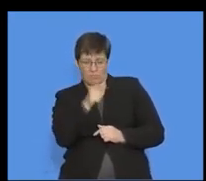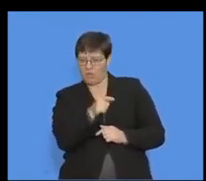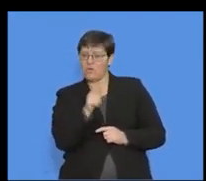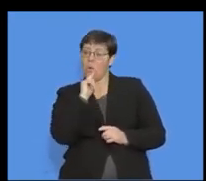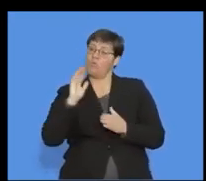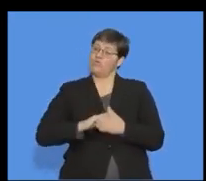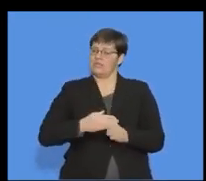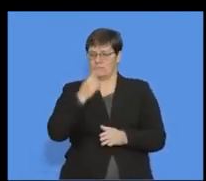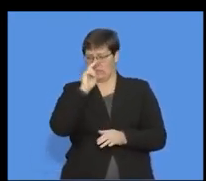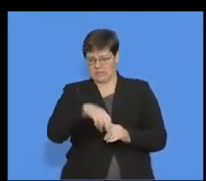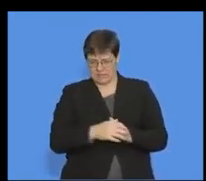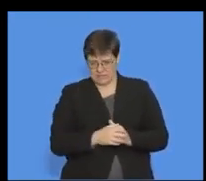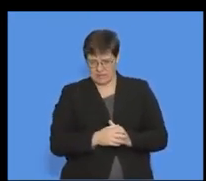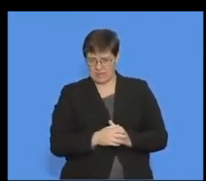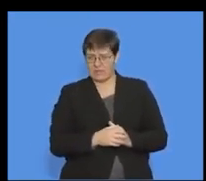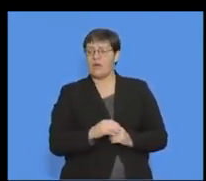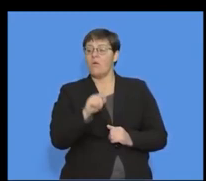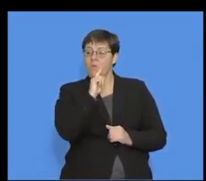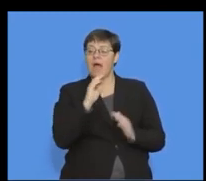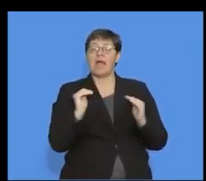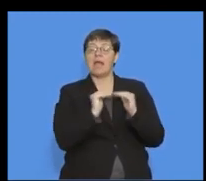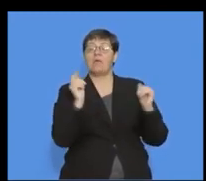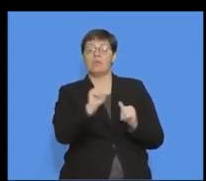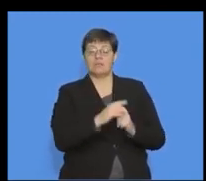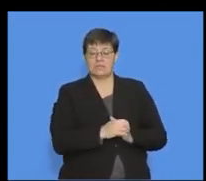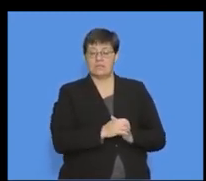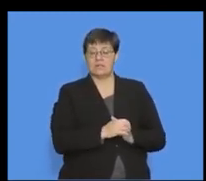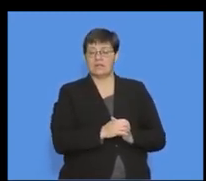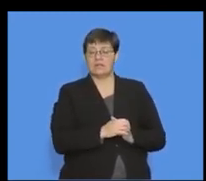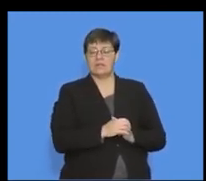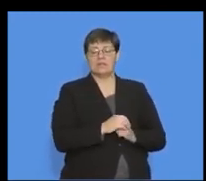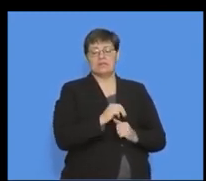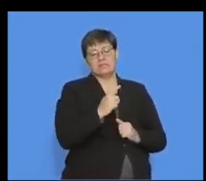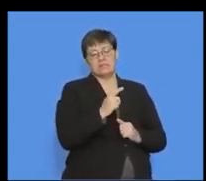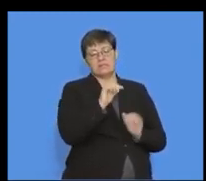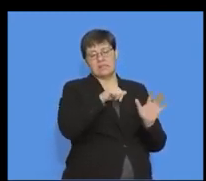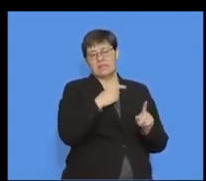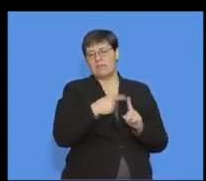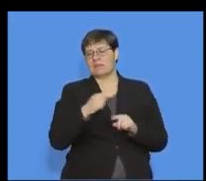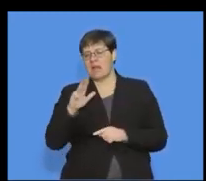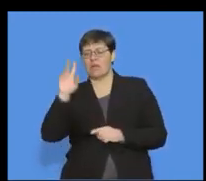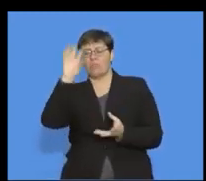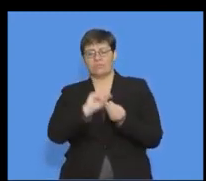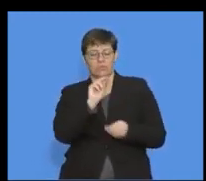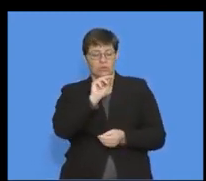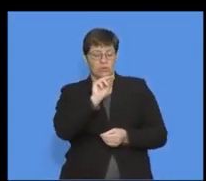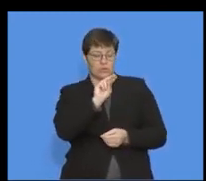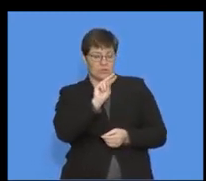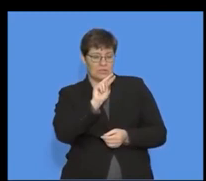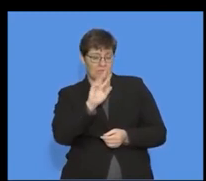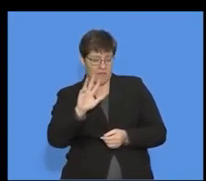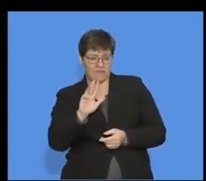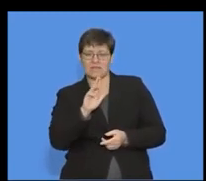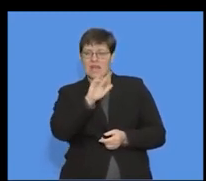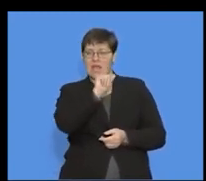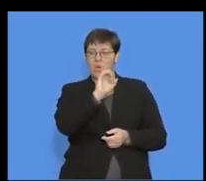Pythagoras, you don't need reasons. And this will be equals to, this is 16 plus 9, it's 25, and that's